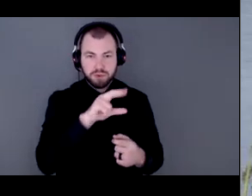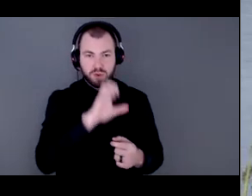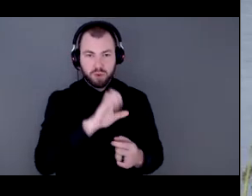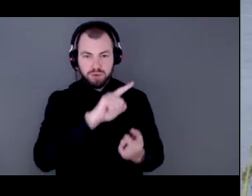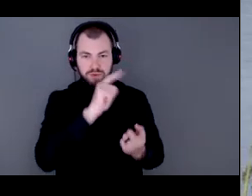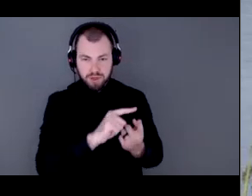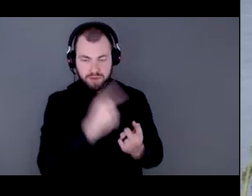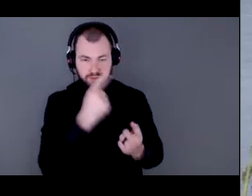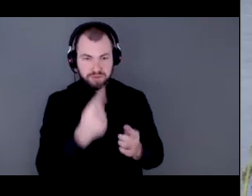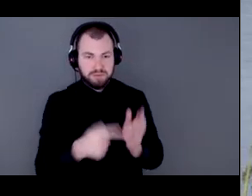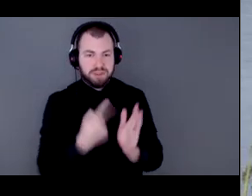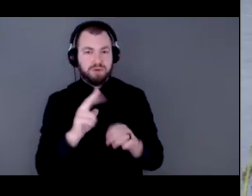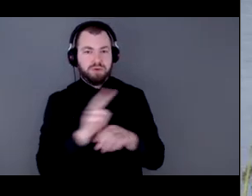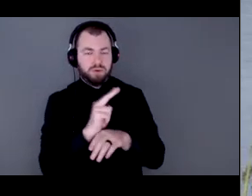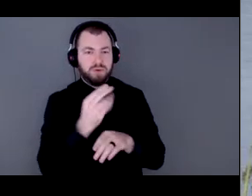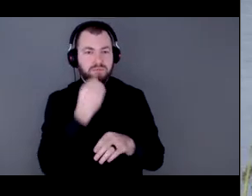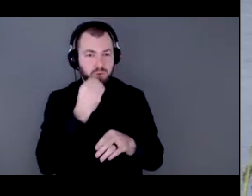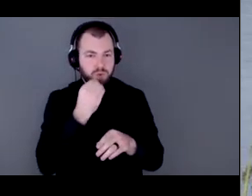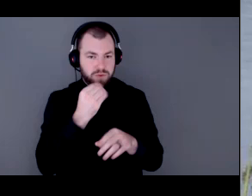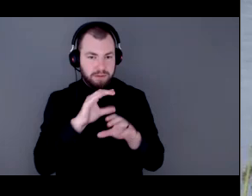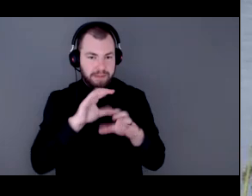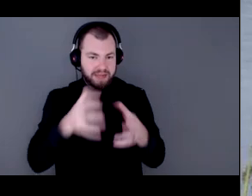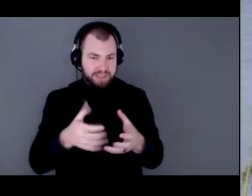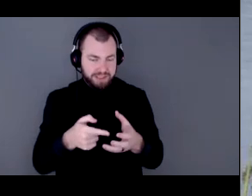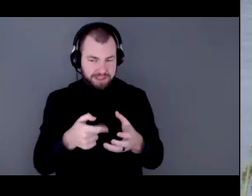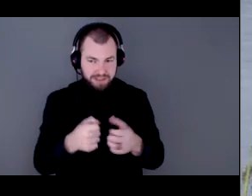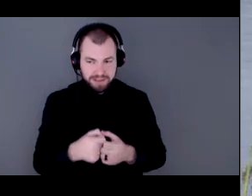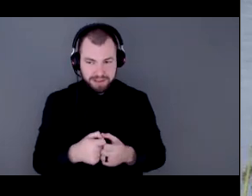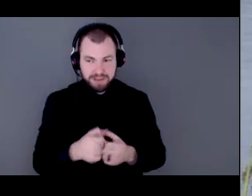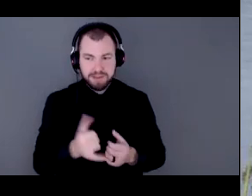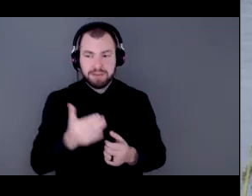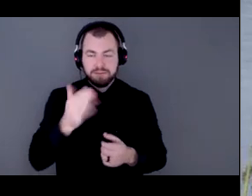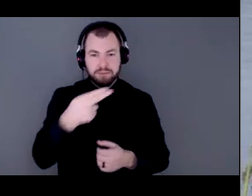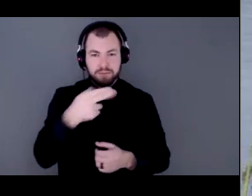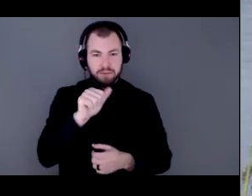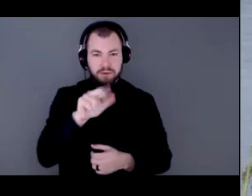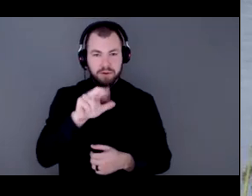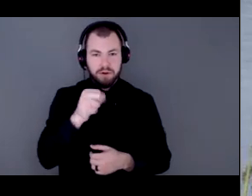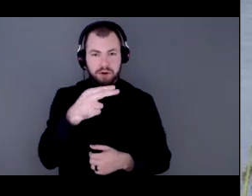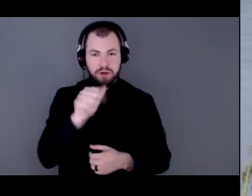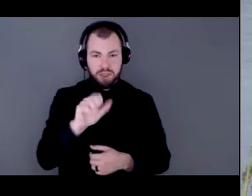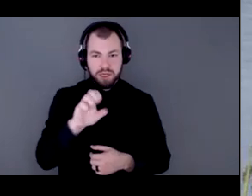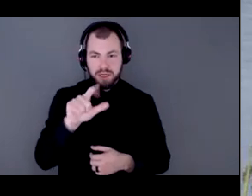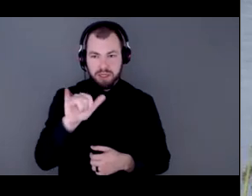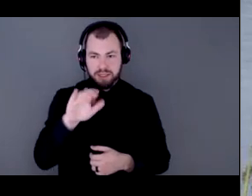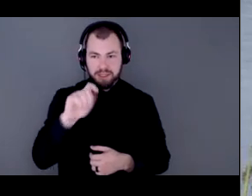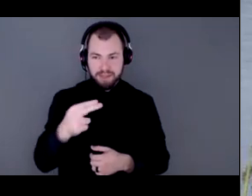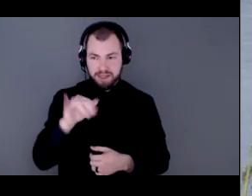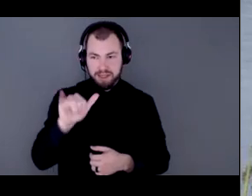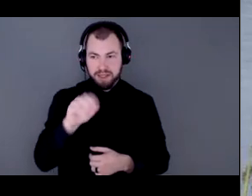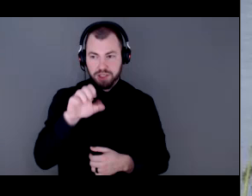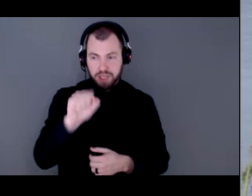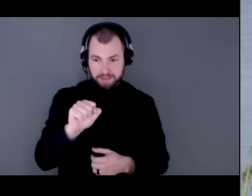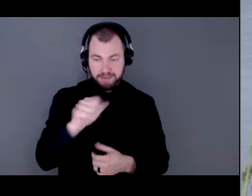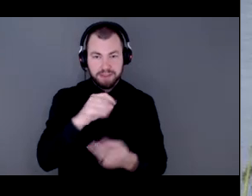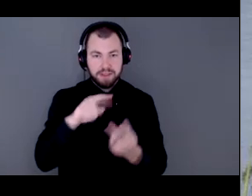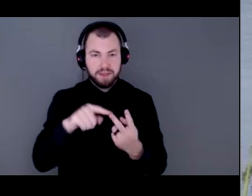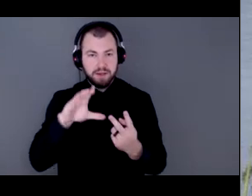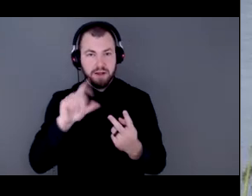food packaging. It's presented by Harsha, Elizabeth James, and Colleen Walker.